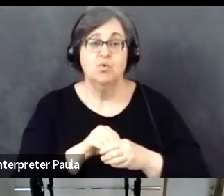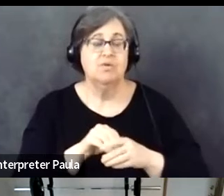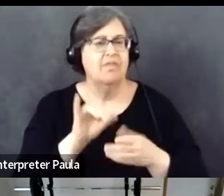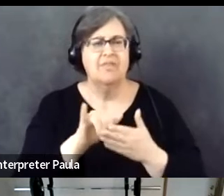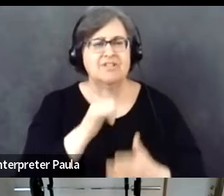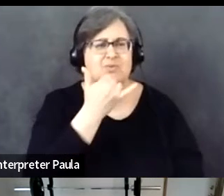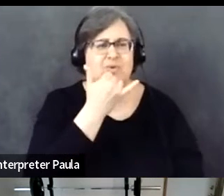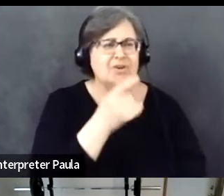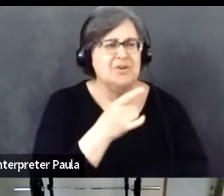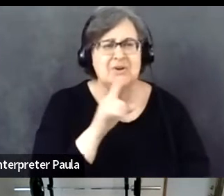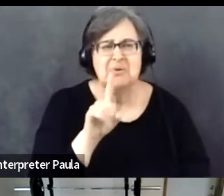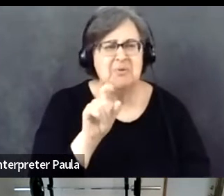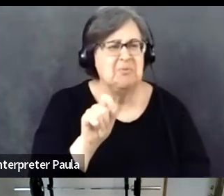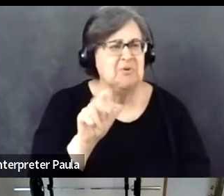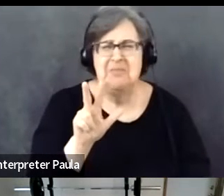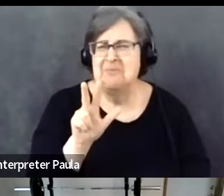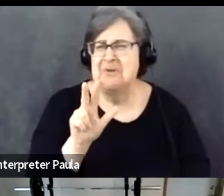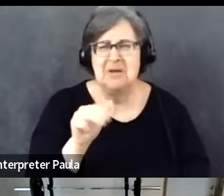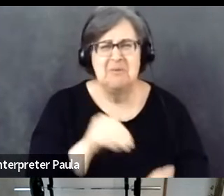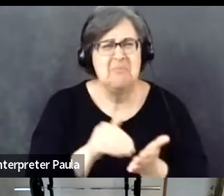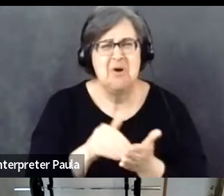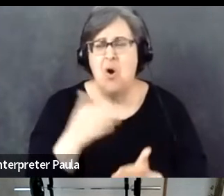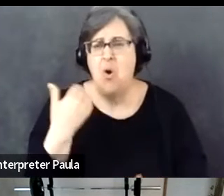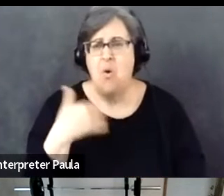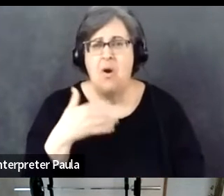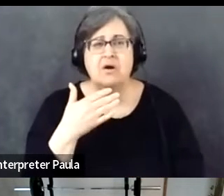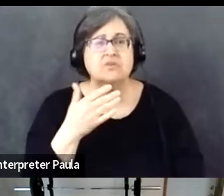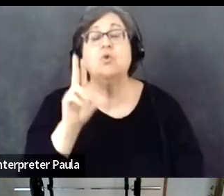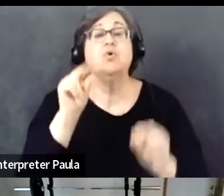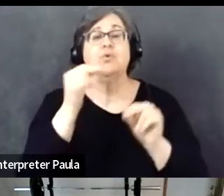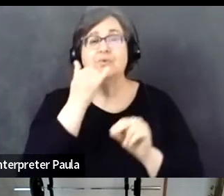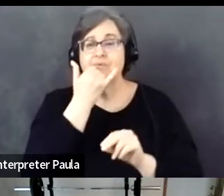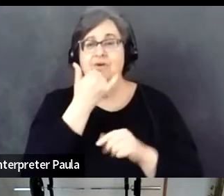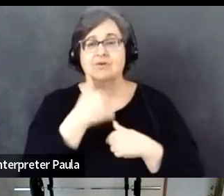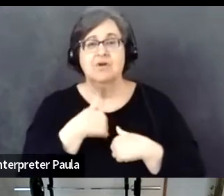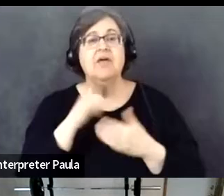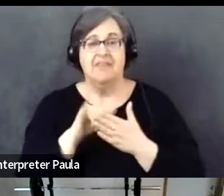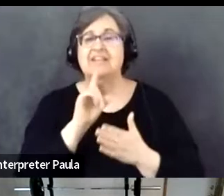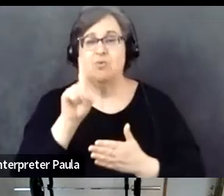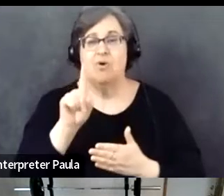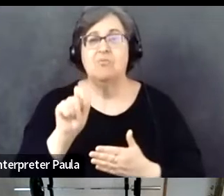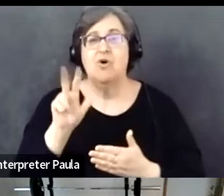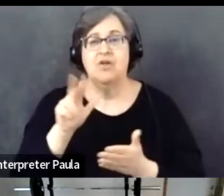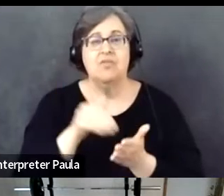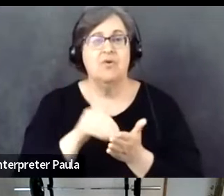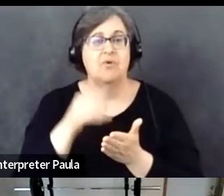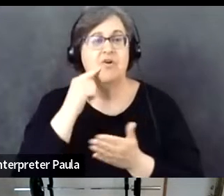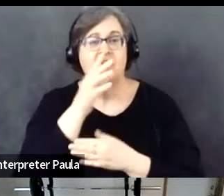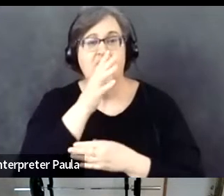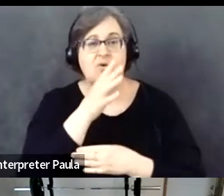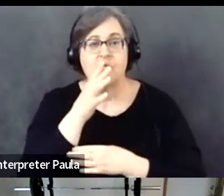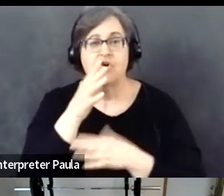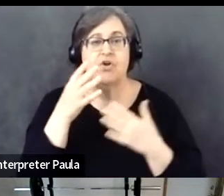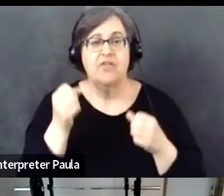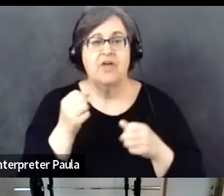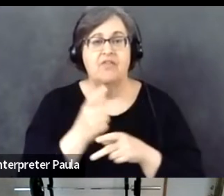right, it's not 1.3 million. I'm really having a problem here. Oh yeah, no, sorry. It is 1.3 million for rural healthcare professional